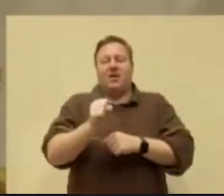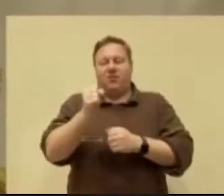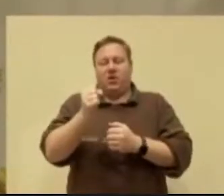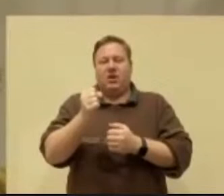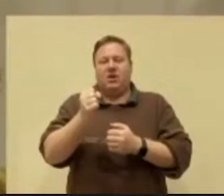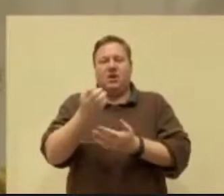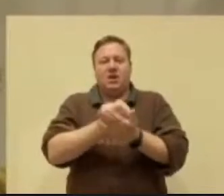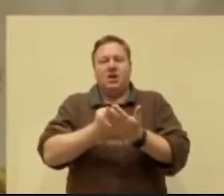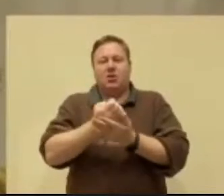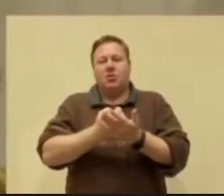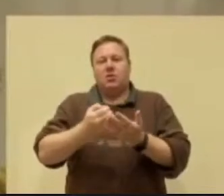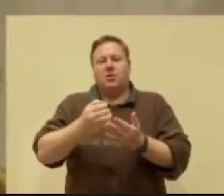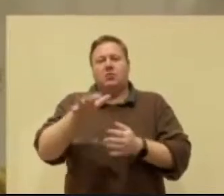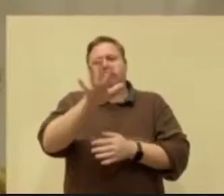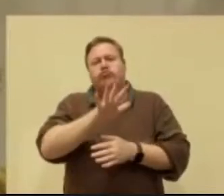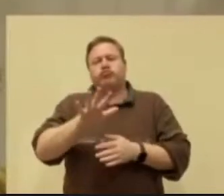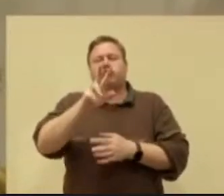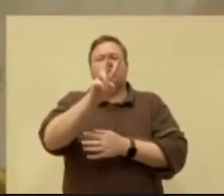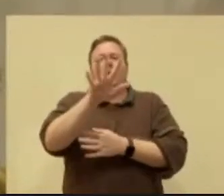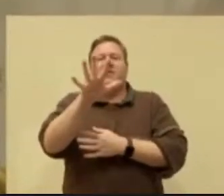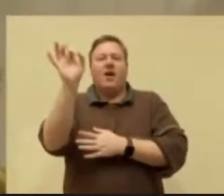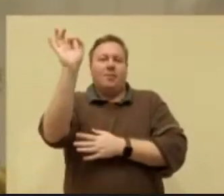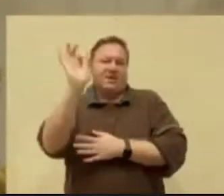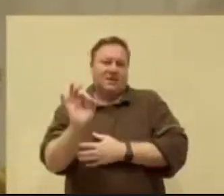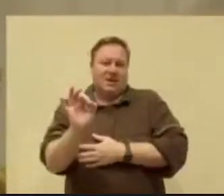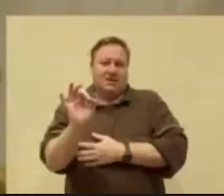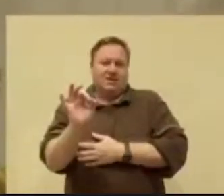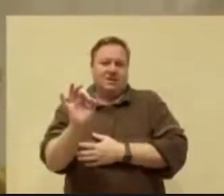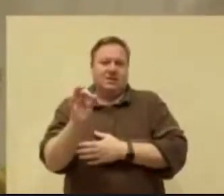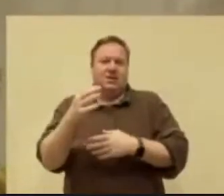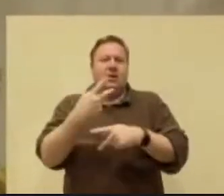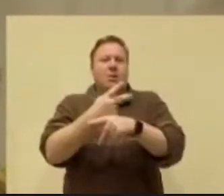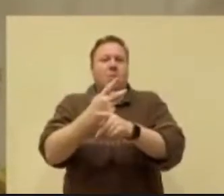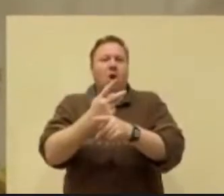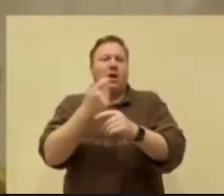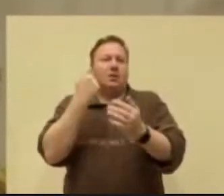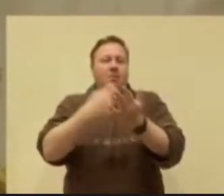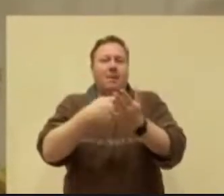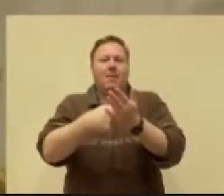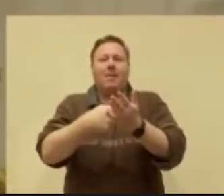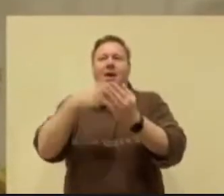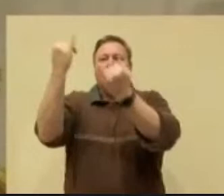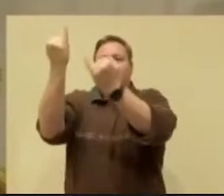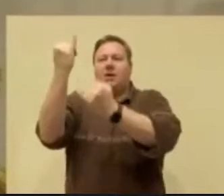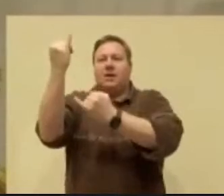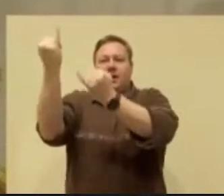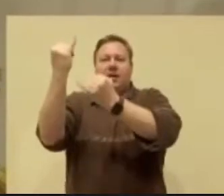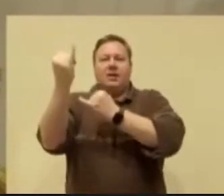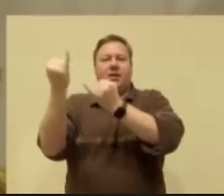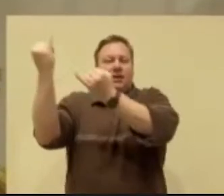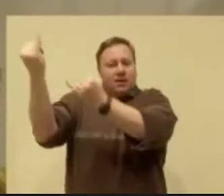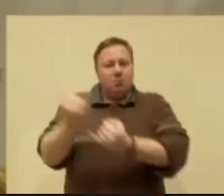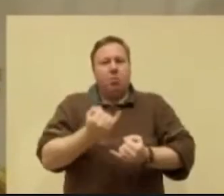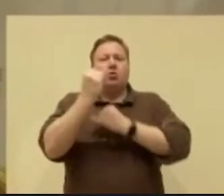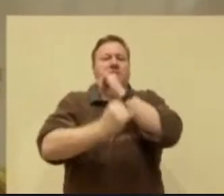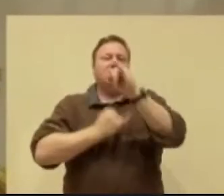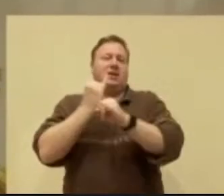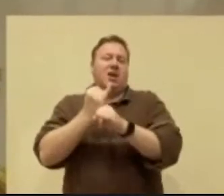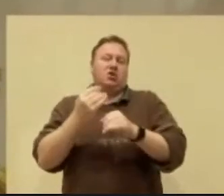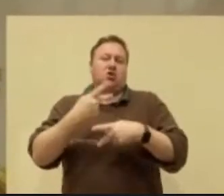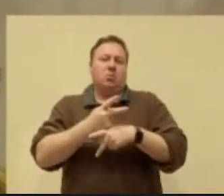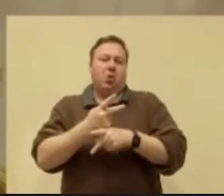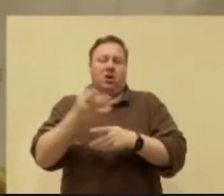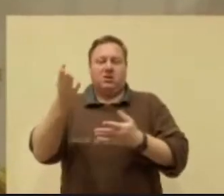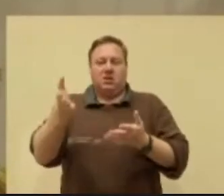percent of the national wealth created on goods imported from other countries according to the industrial